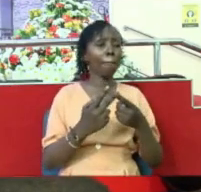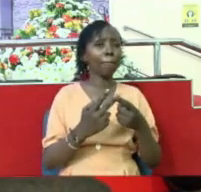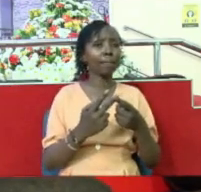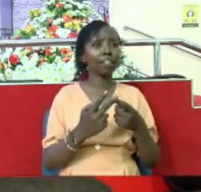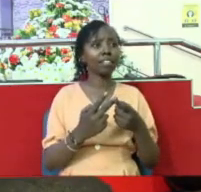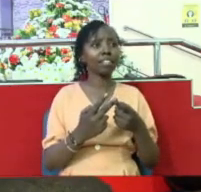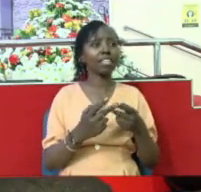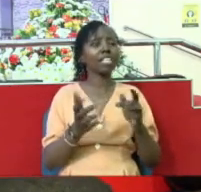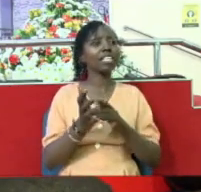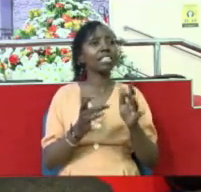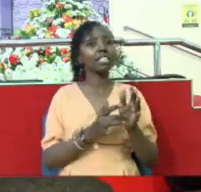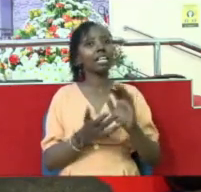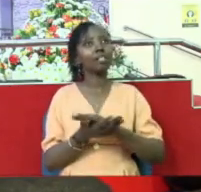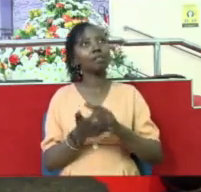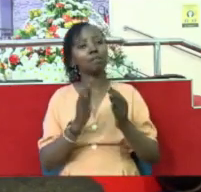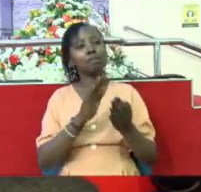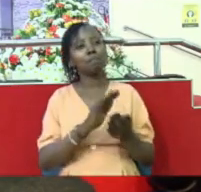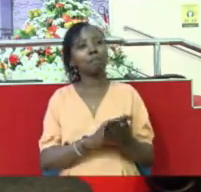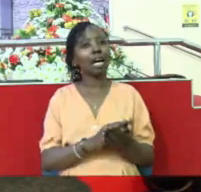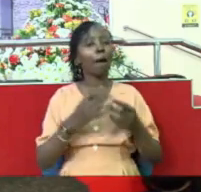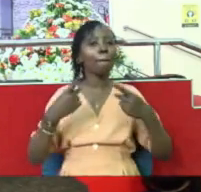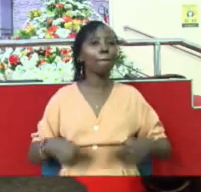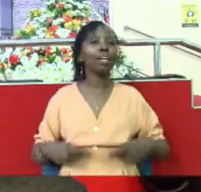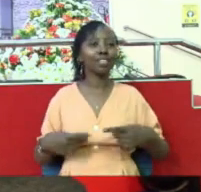refugee. He is fleeing to Egypt.